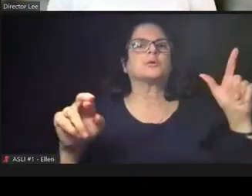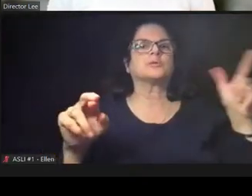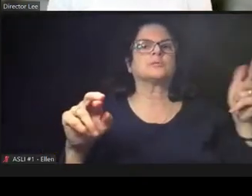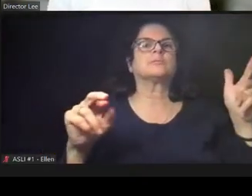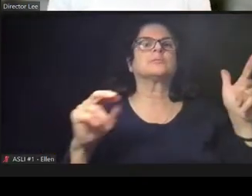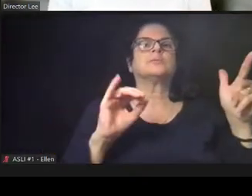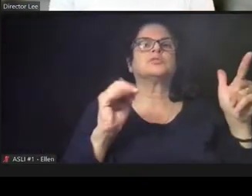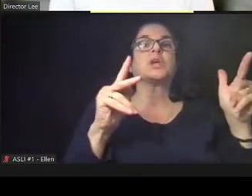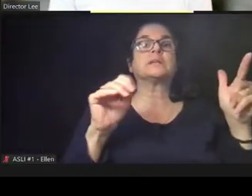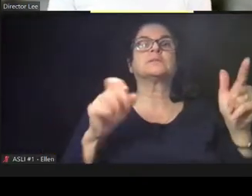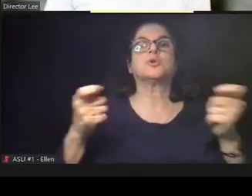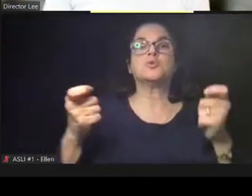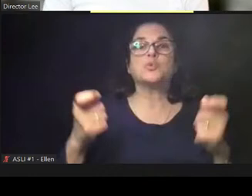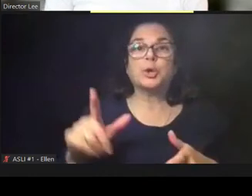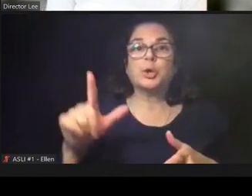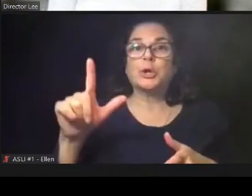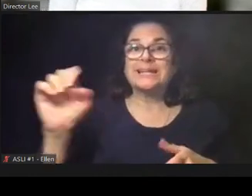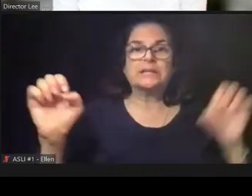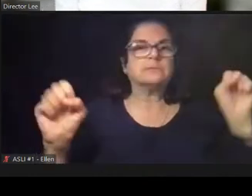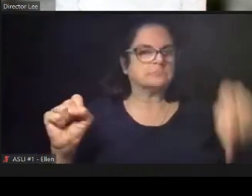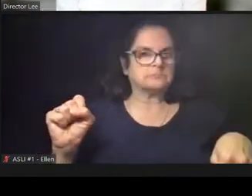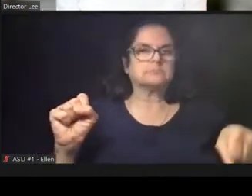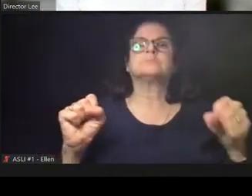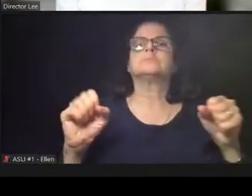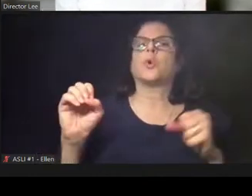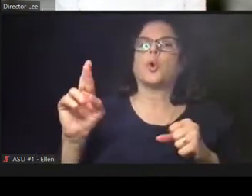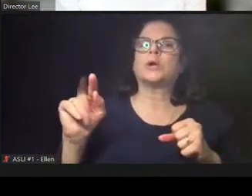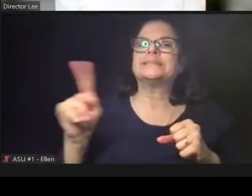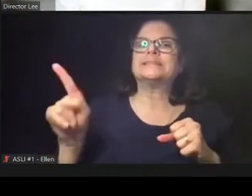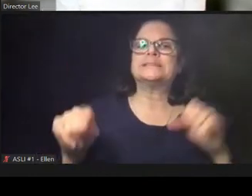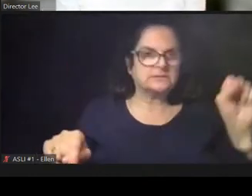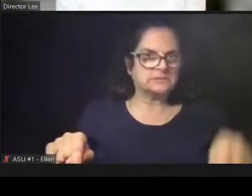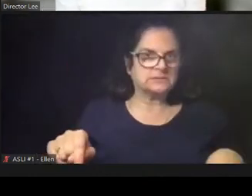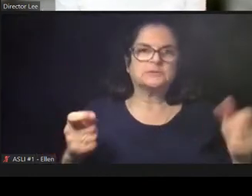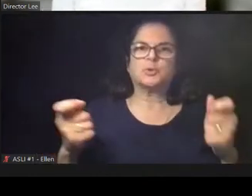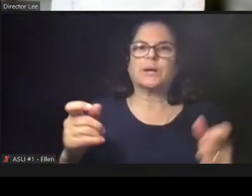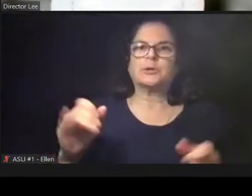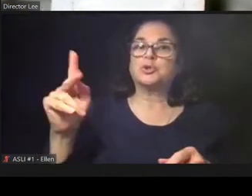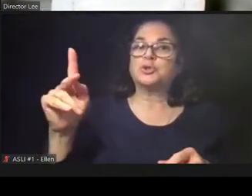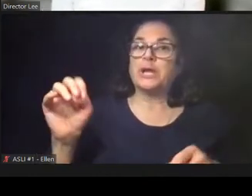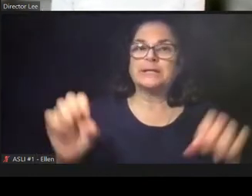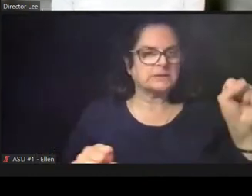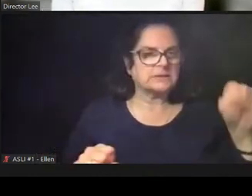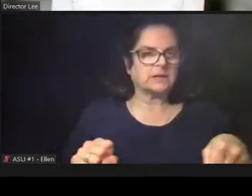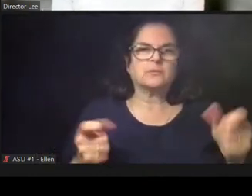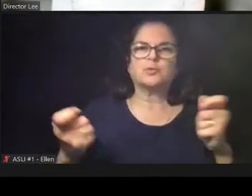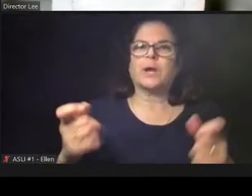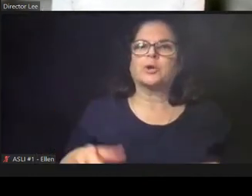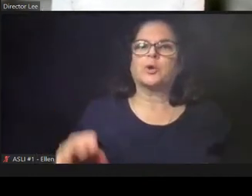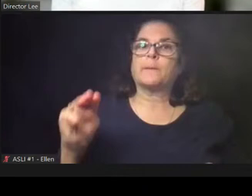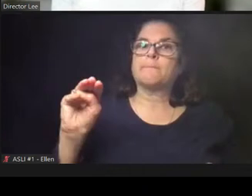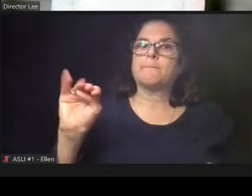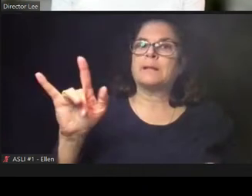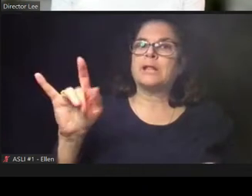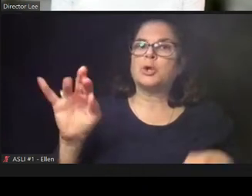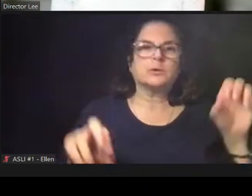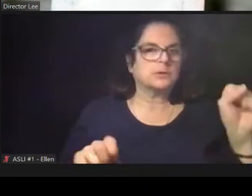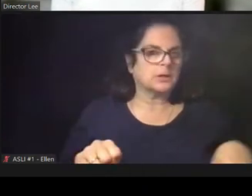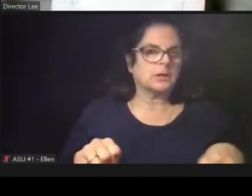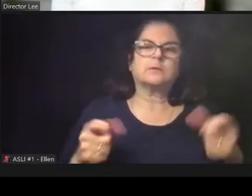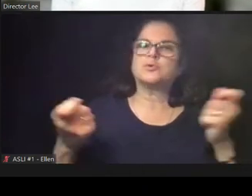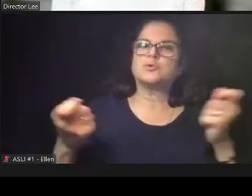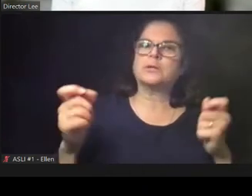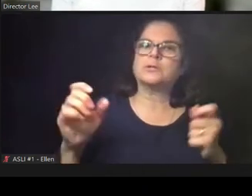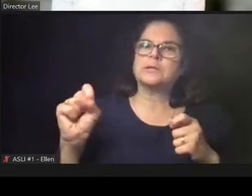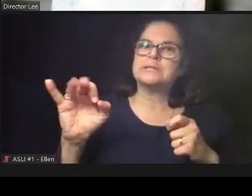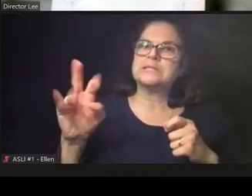Director Lee? Yes. Director Ortiz? Yes. Director Jakes? Yes. Director Miller? Yes. Director